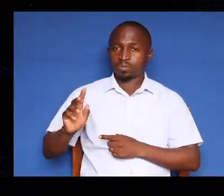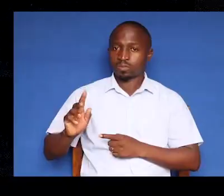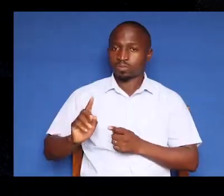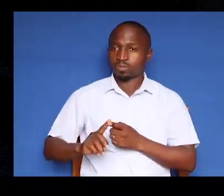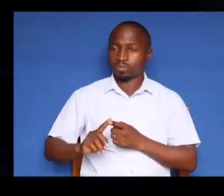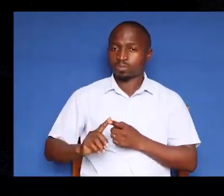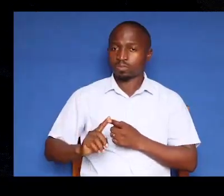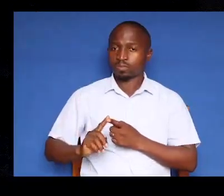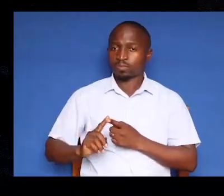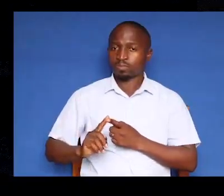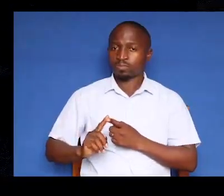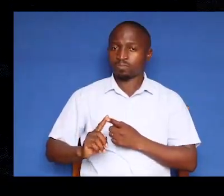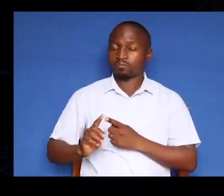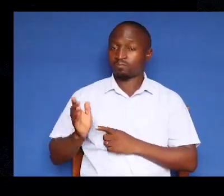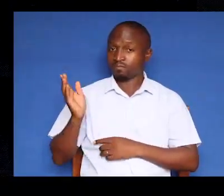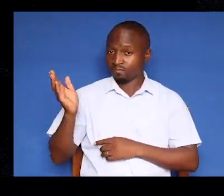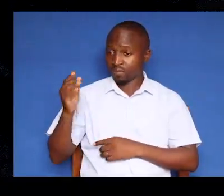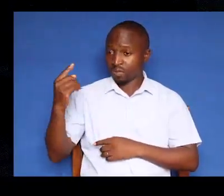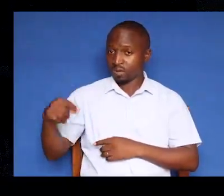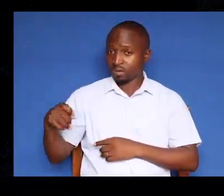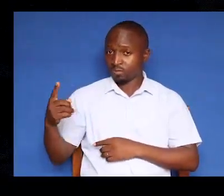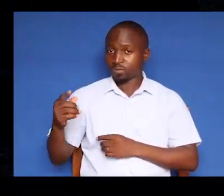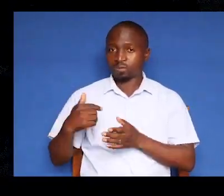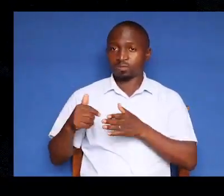there is 100,000 here for Kapungu